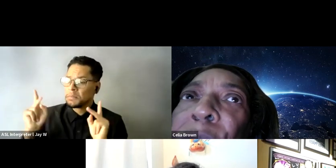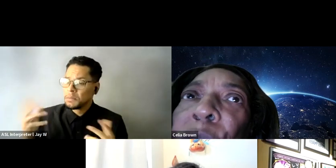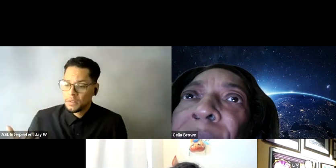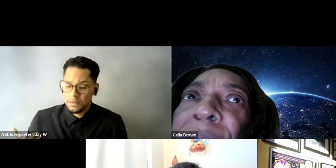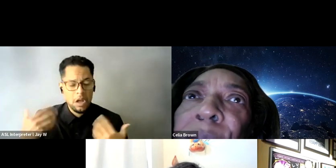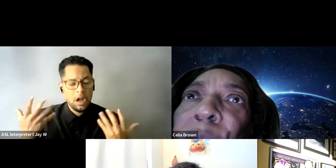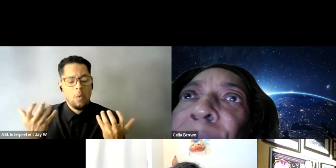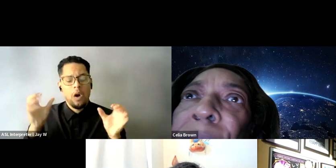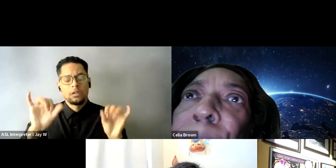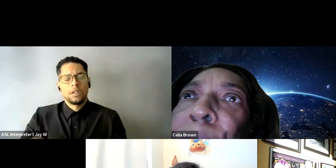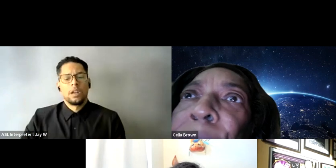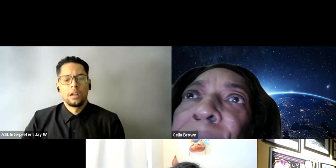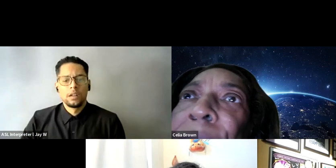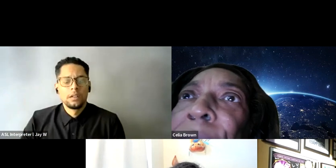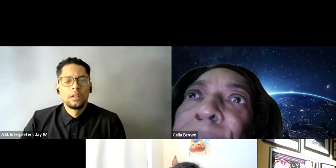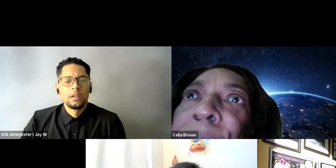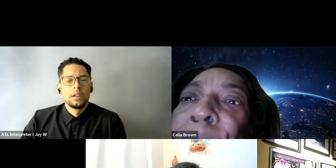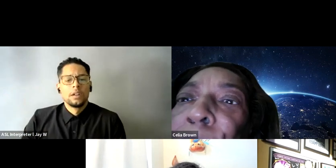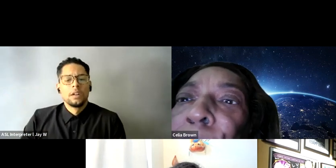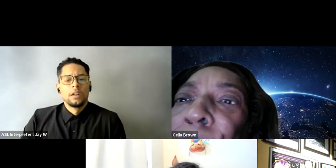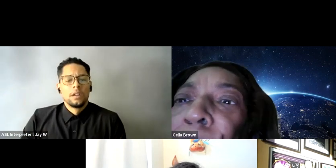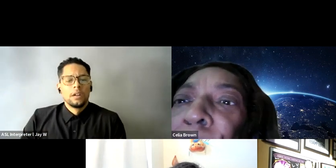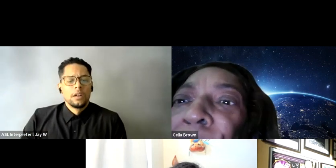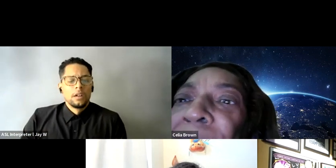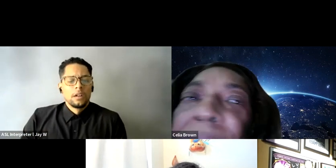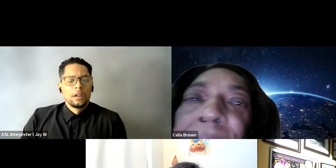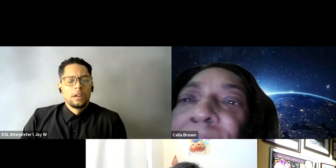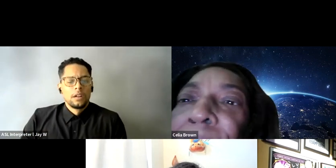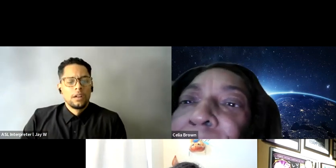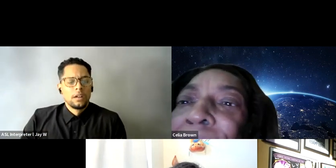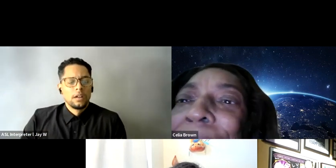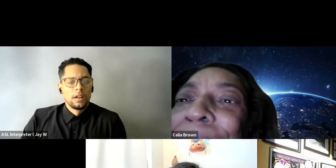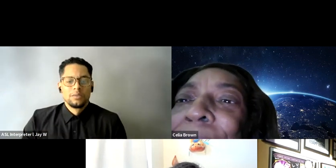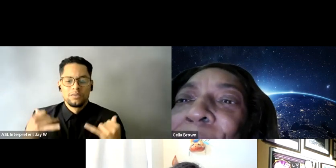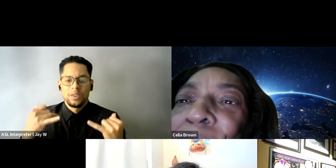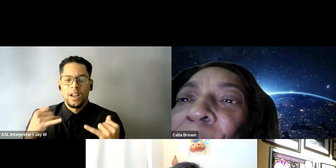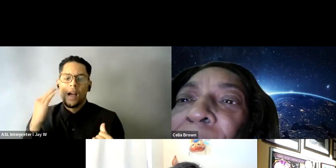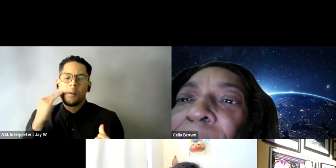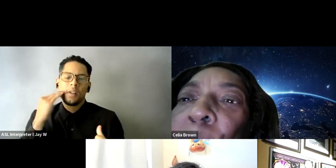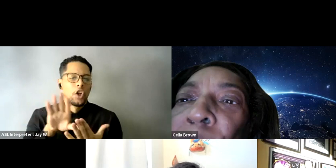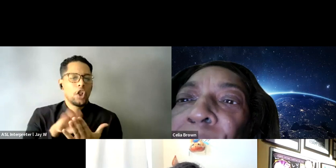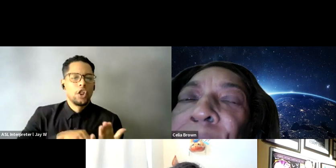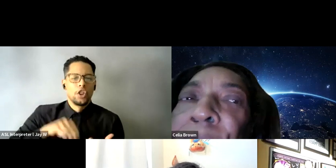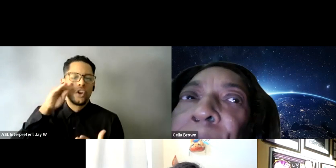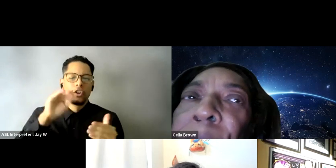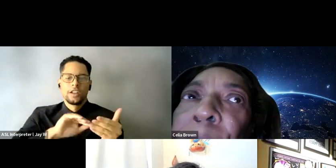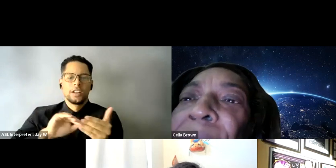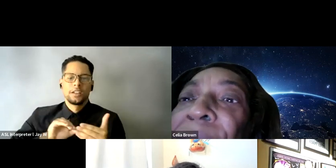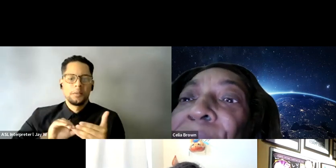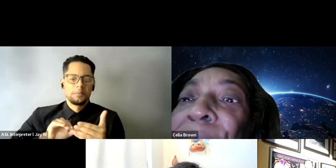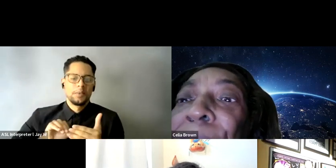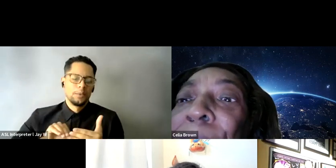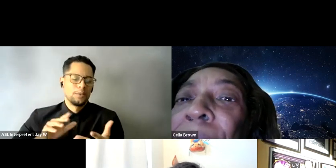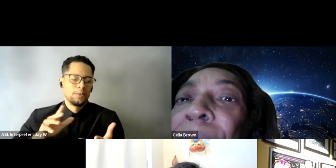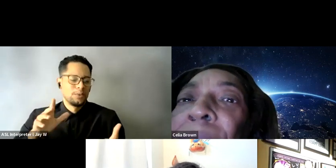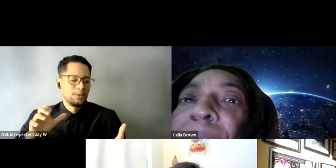I'm in sort of like a learning community, you know, phase. So I want to be there